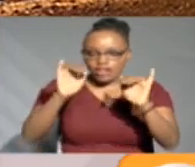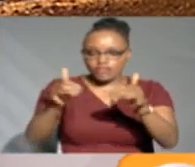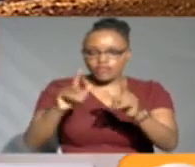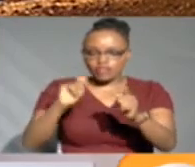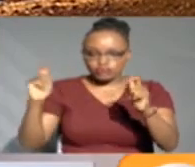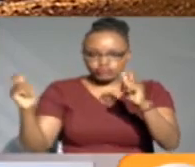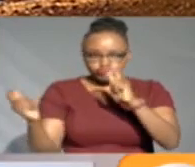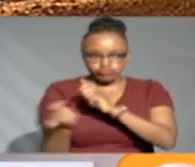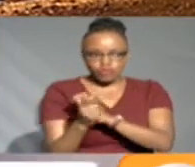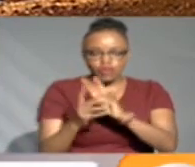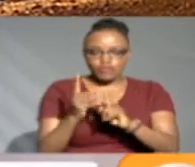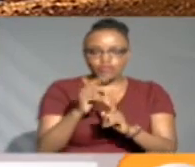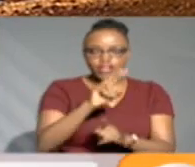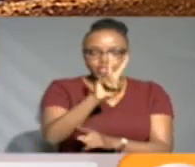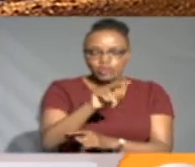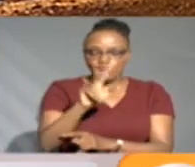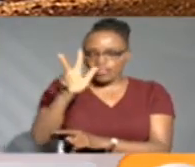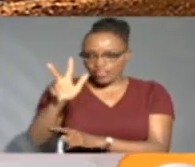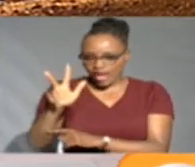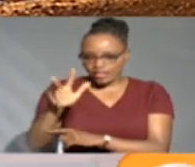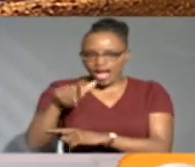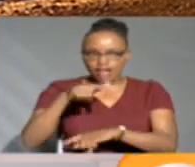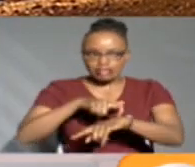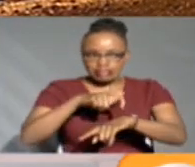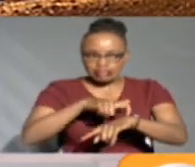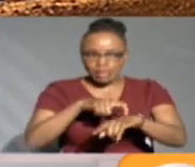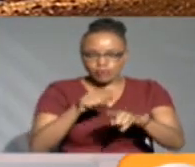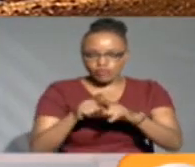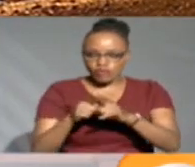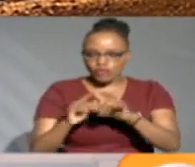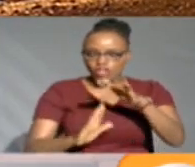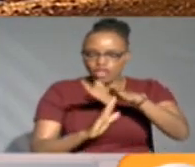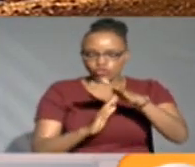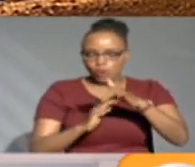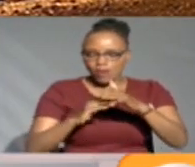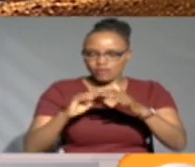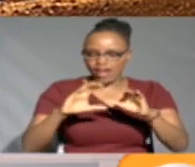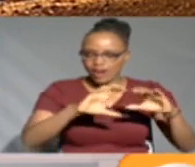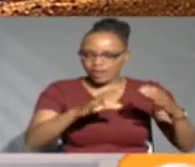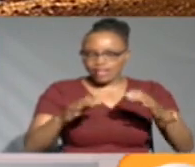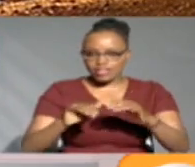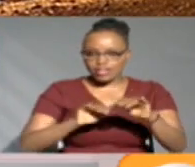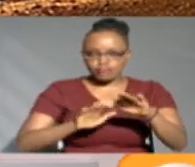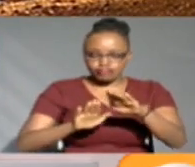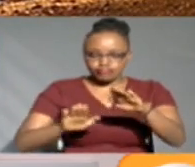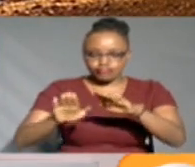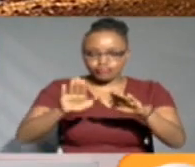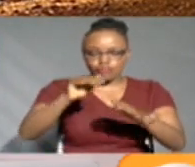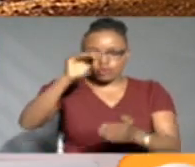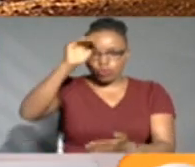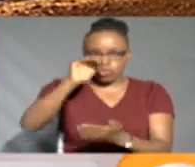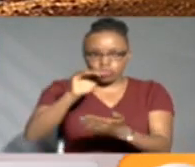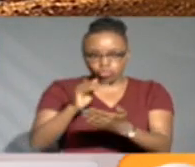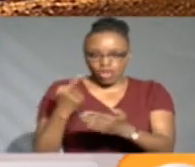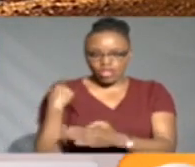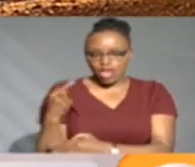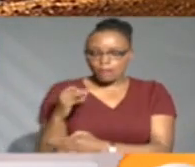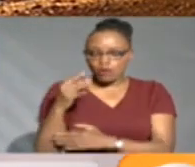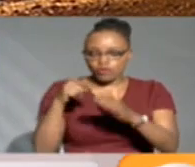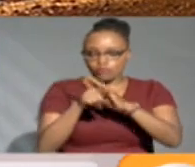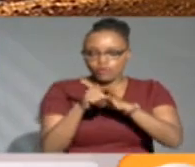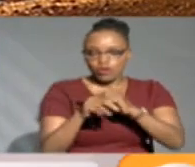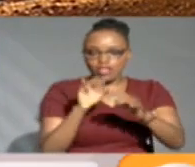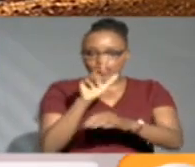change of dates between the second and third edition of the Top Fry Classic Safari Rally has led to a decrease in the number of entrants